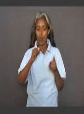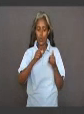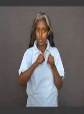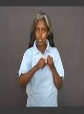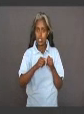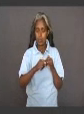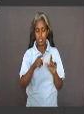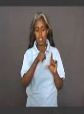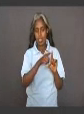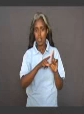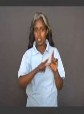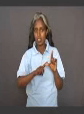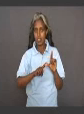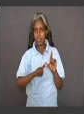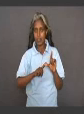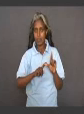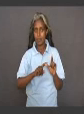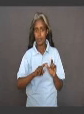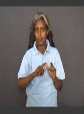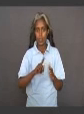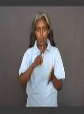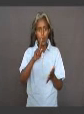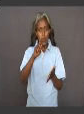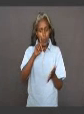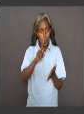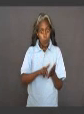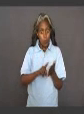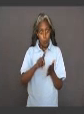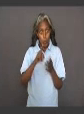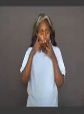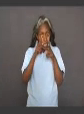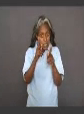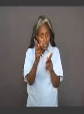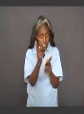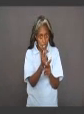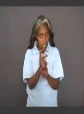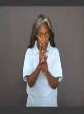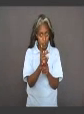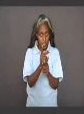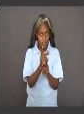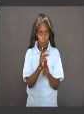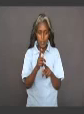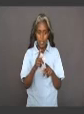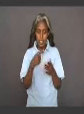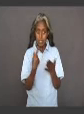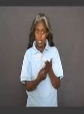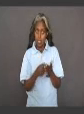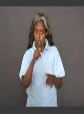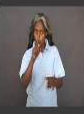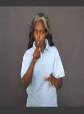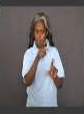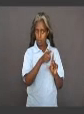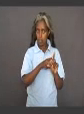coterminal angles. Watch carefully. There is one